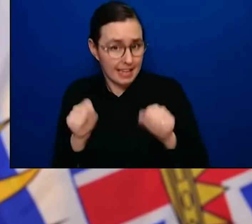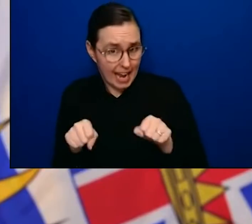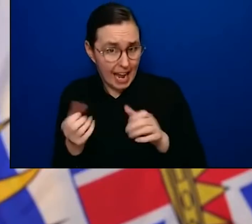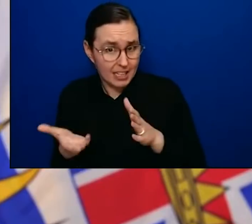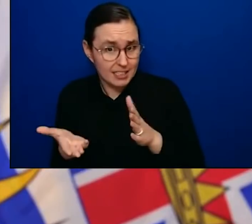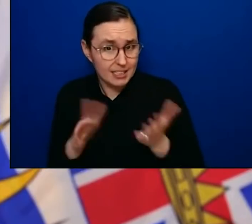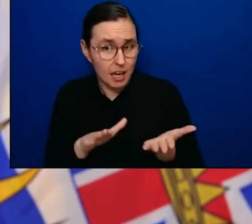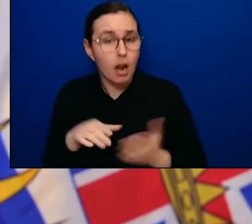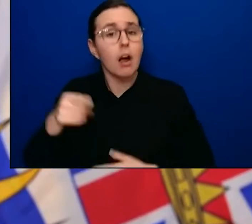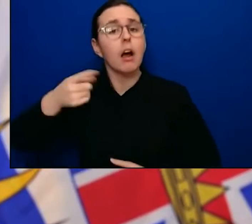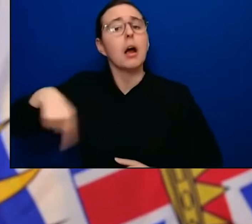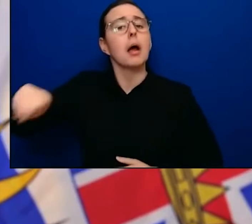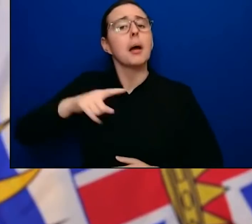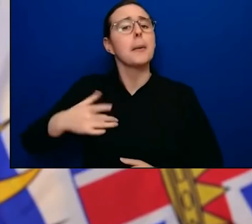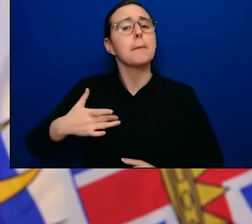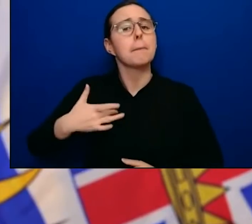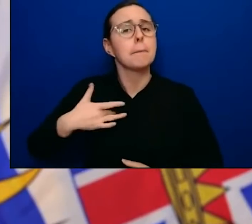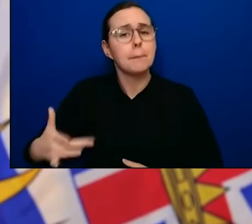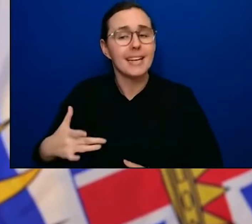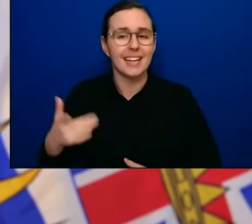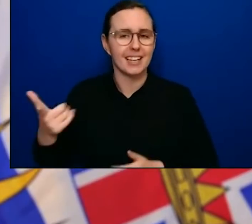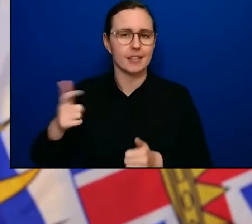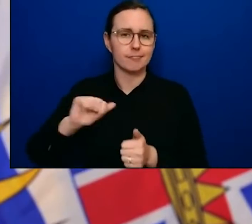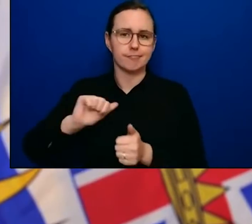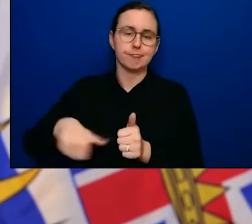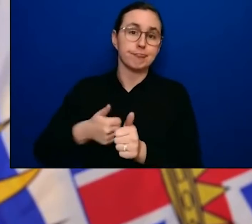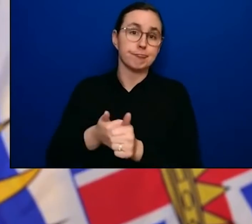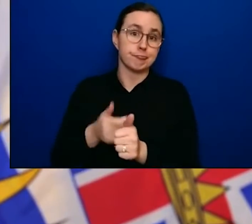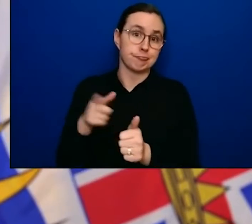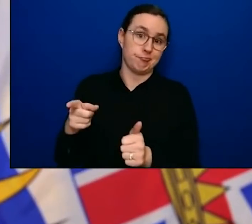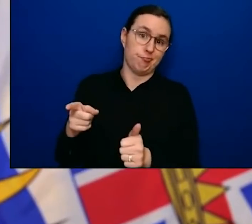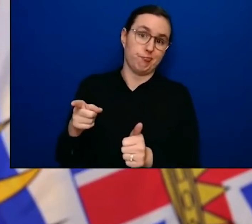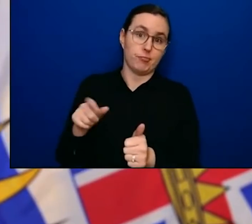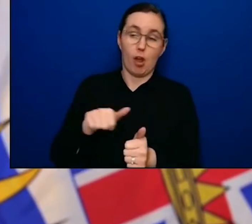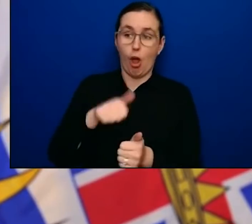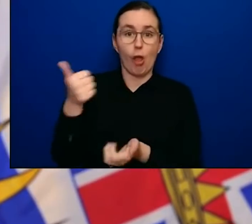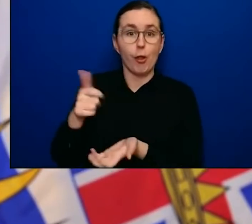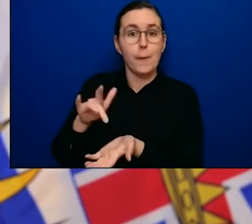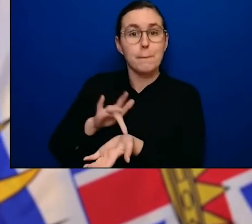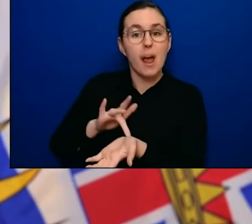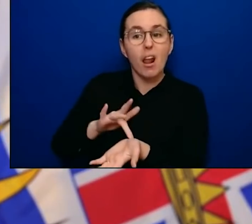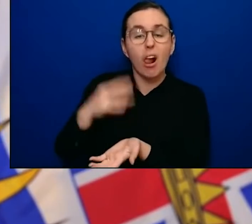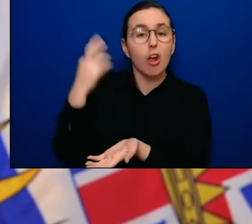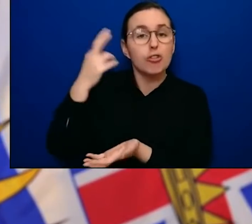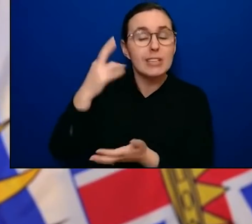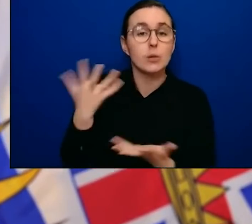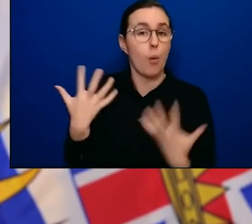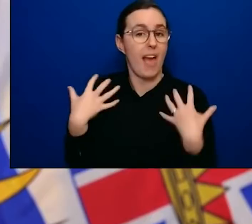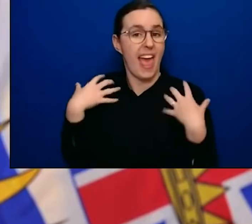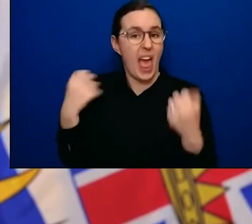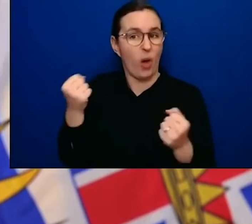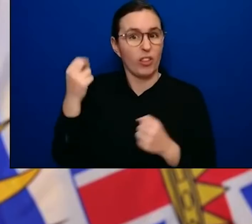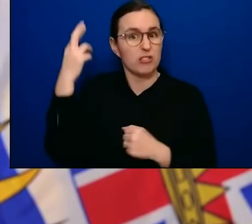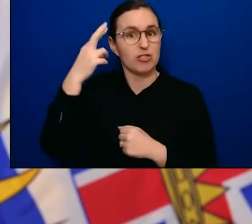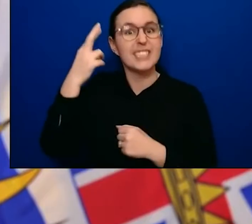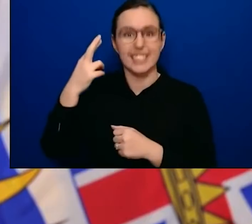older. However, in the last few days, we've had 4 people in their 40s who've died from COVID-19. That's important. It